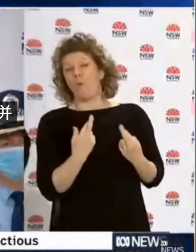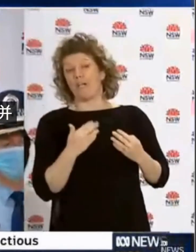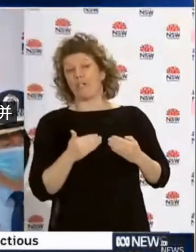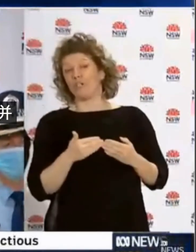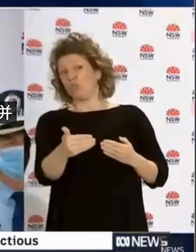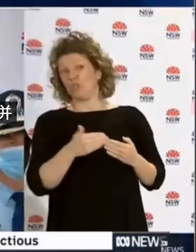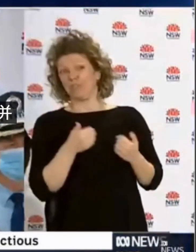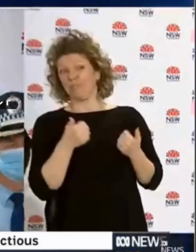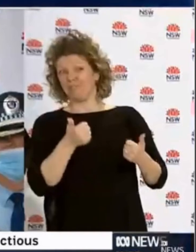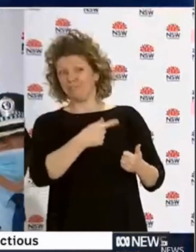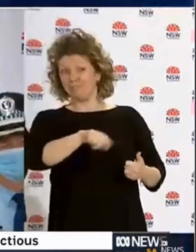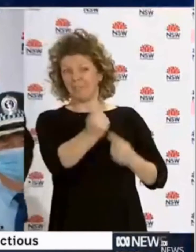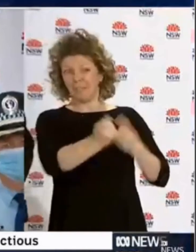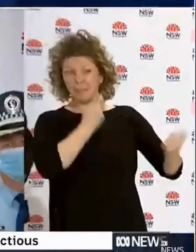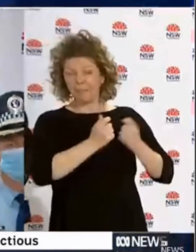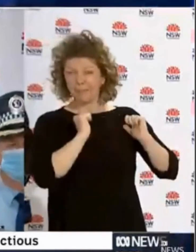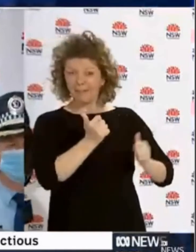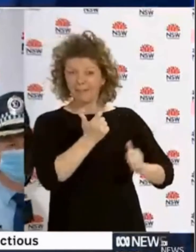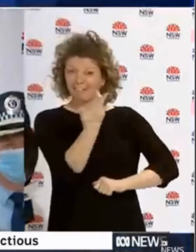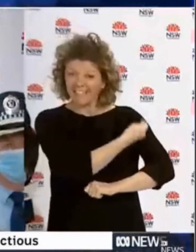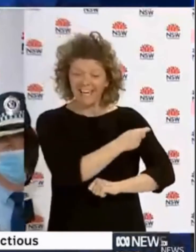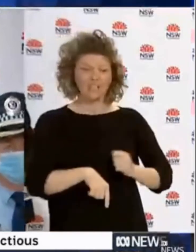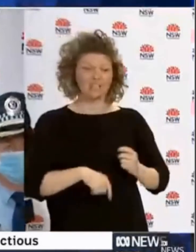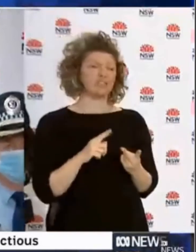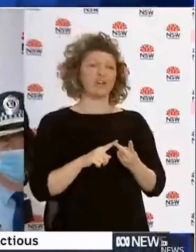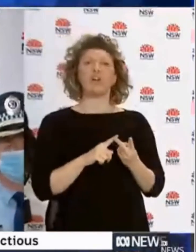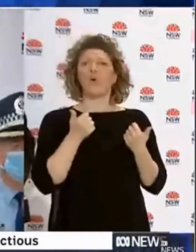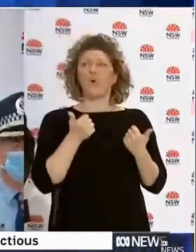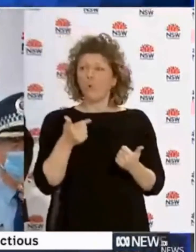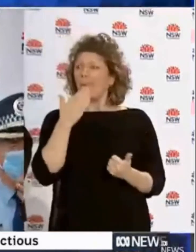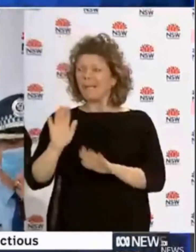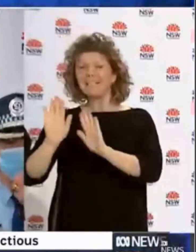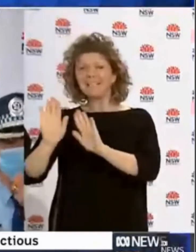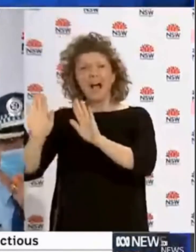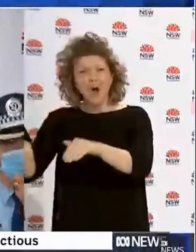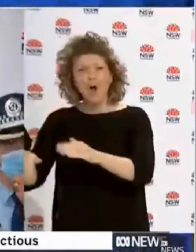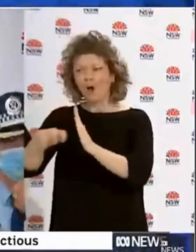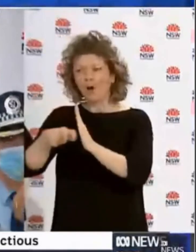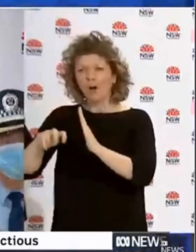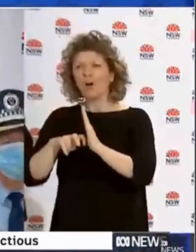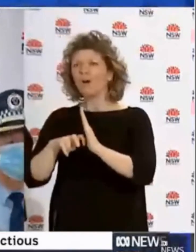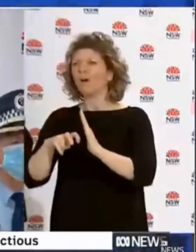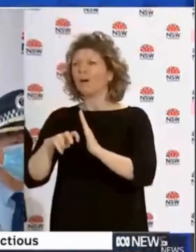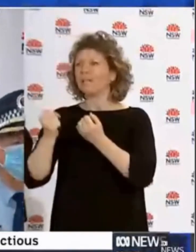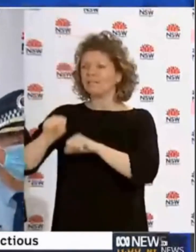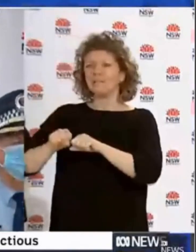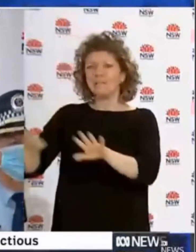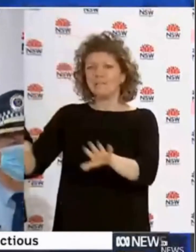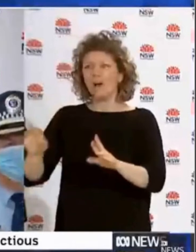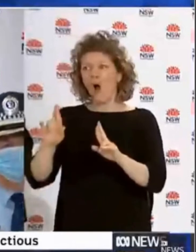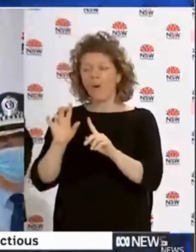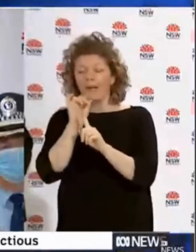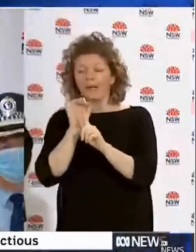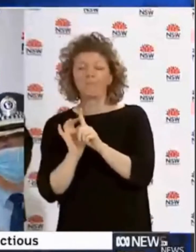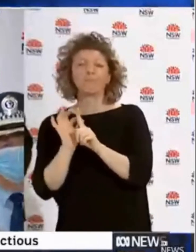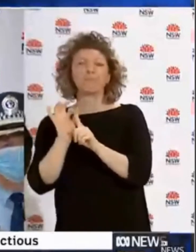great numbers, and two, stayed in their home and not gone and visited relatives, and shared the virus, and then we'd all be in a much better place.